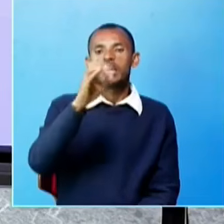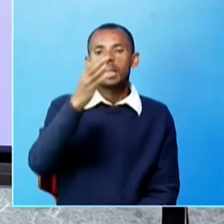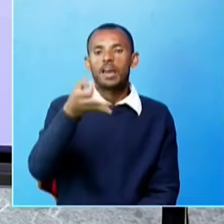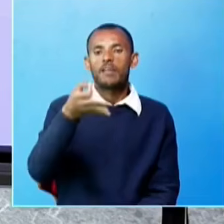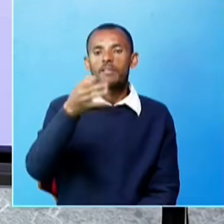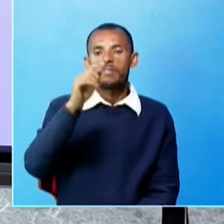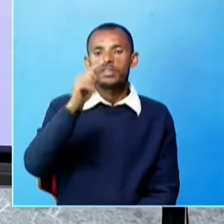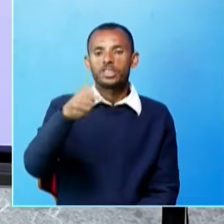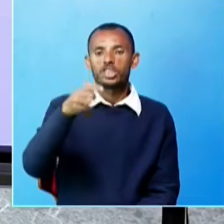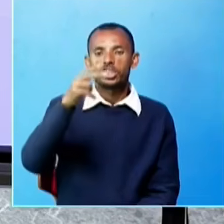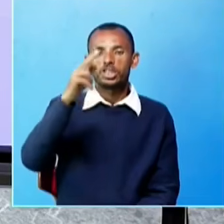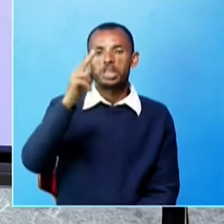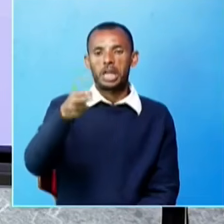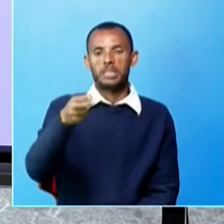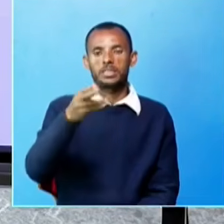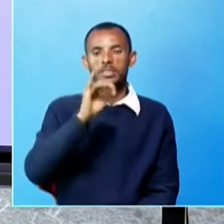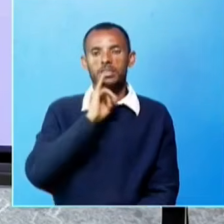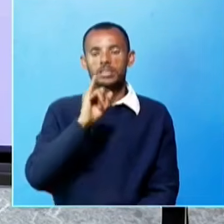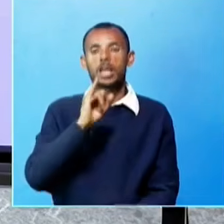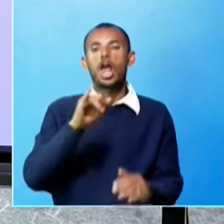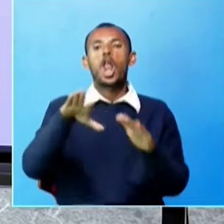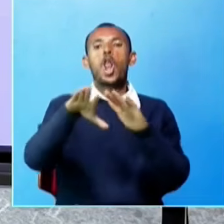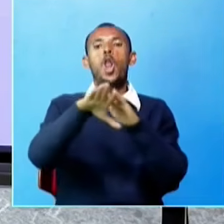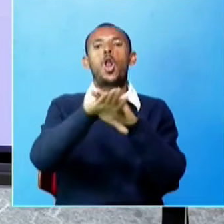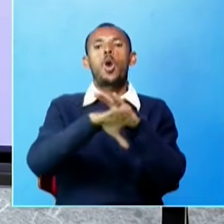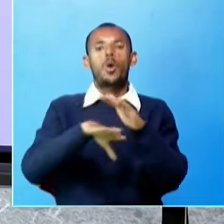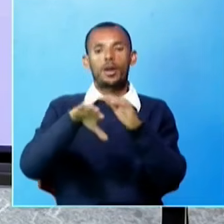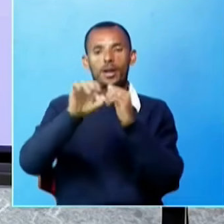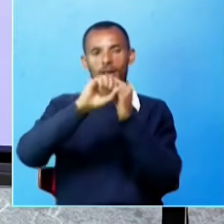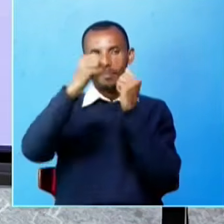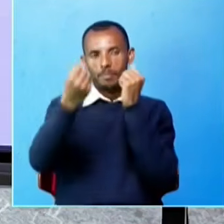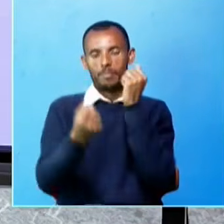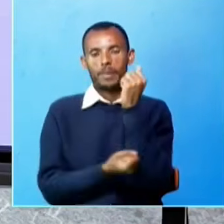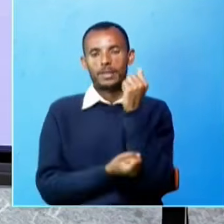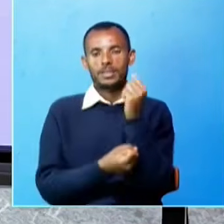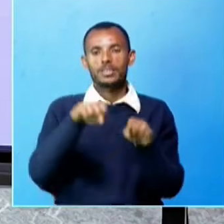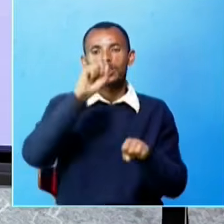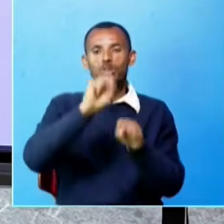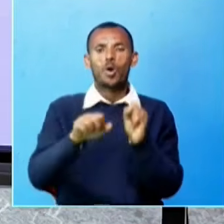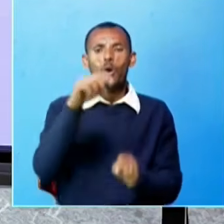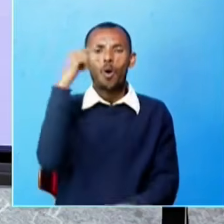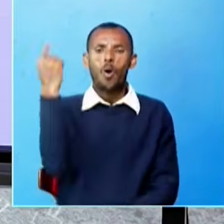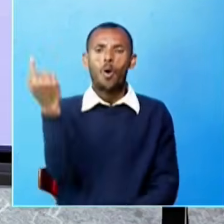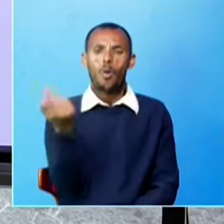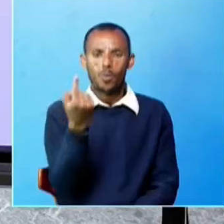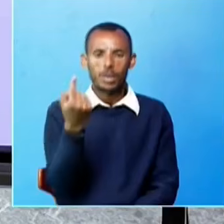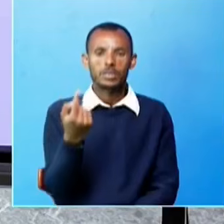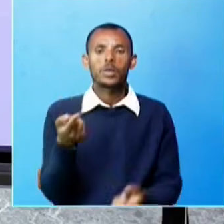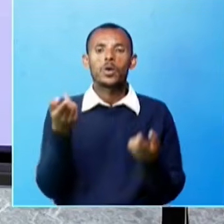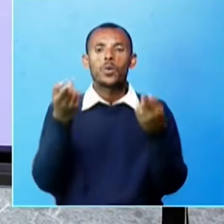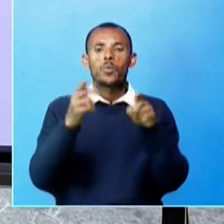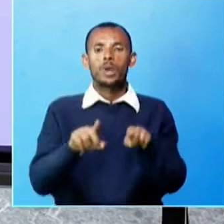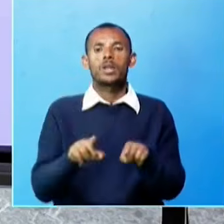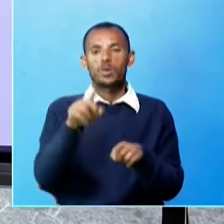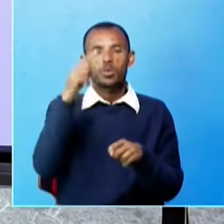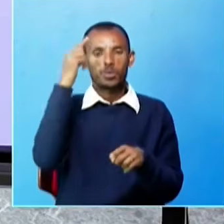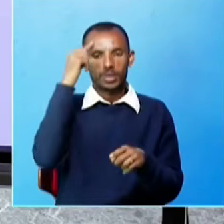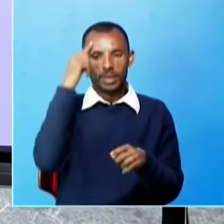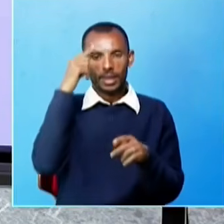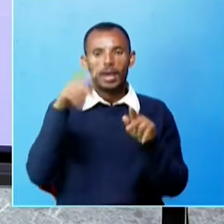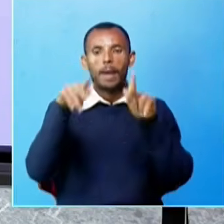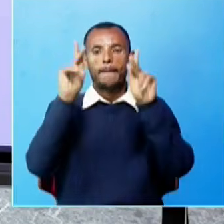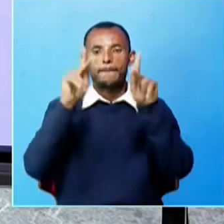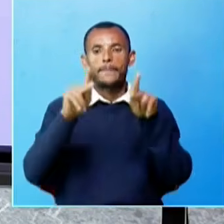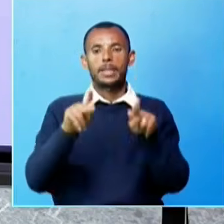F, G, H is a lower base. Okay, so always whenever you think of a